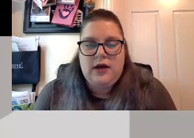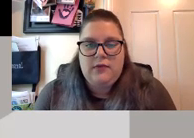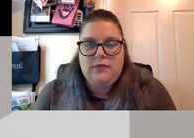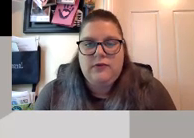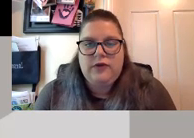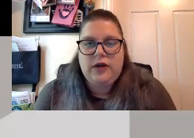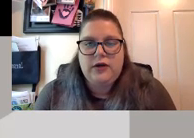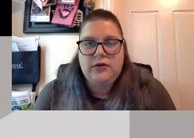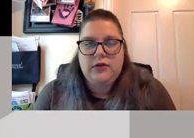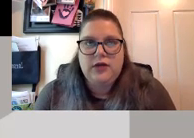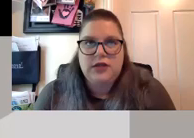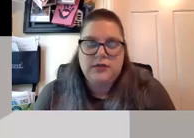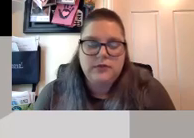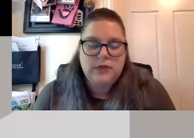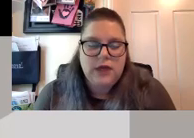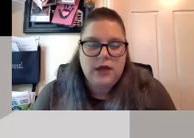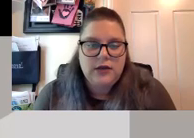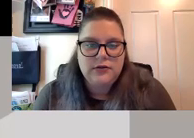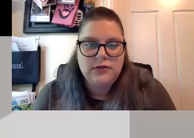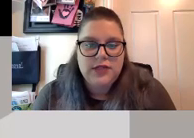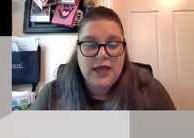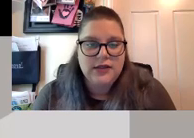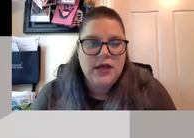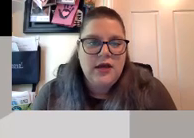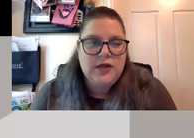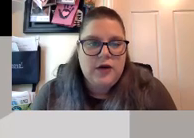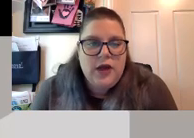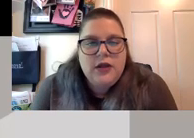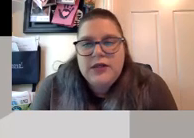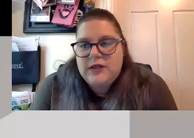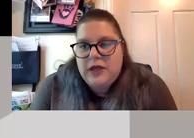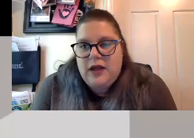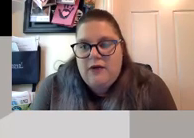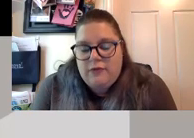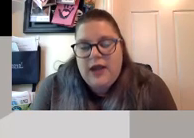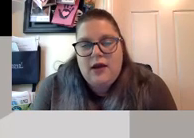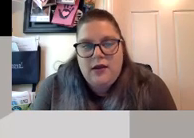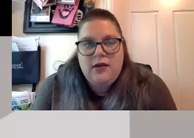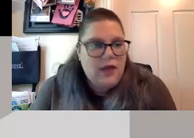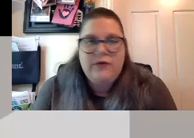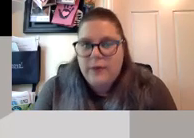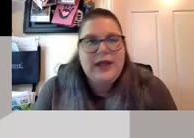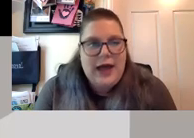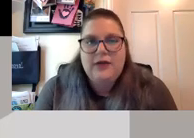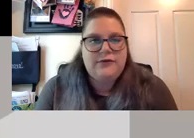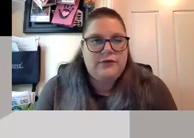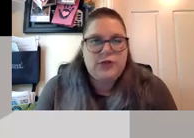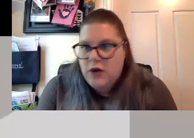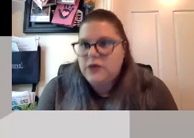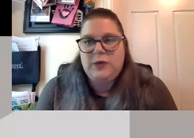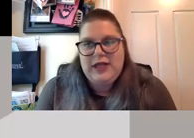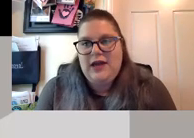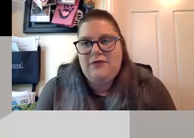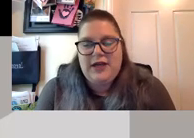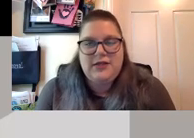file for long-term sayings. So we all know is it a PDF, right? Everybody kind of